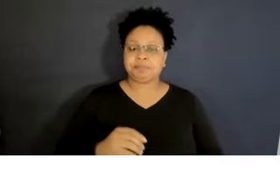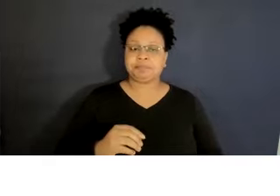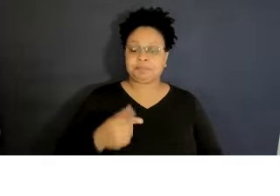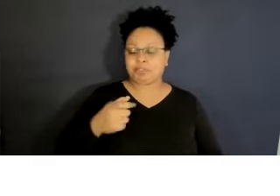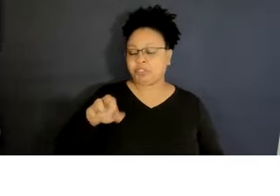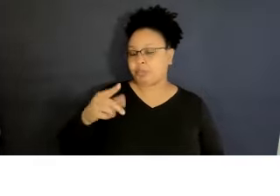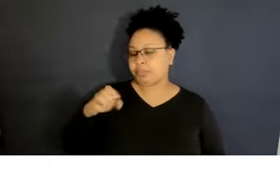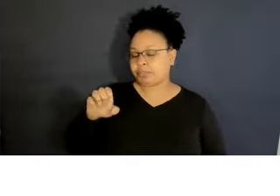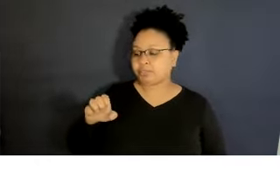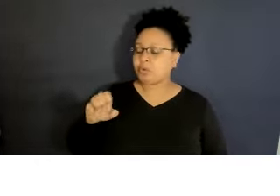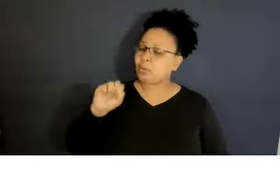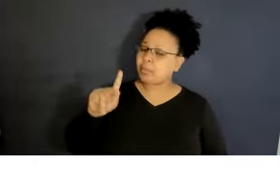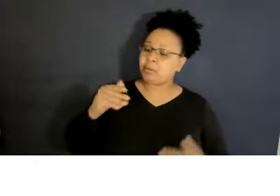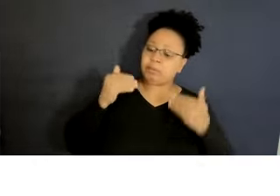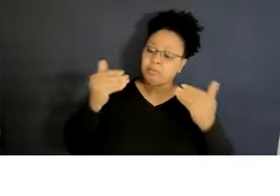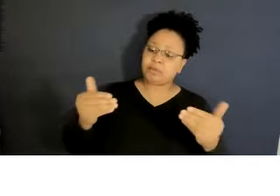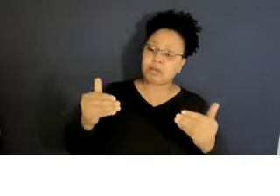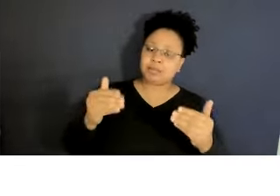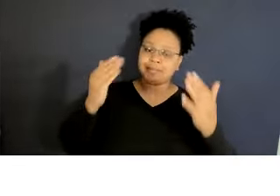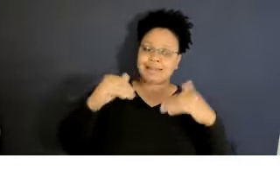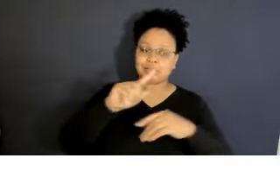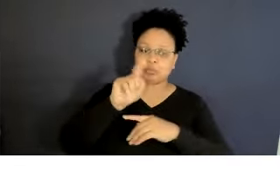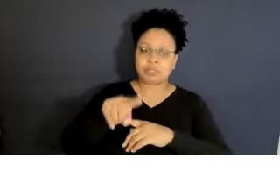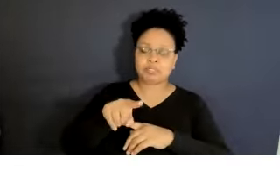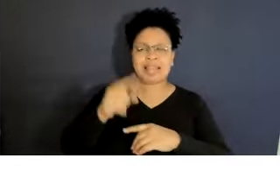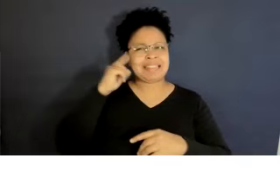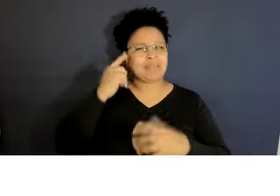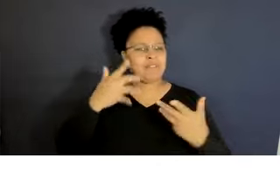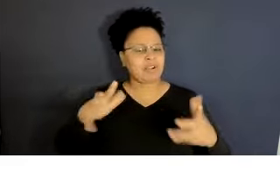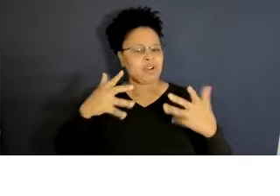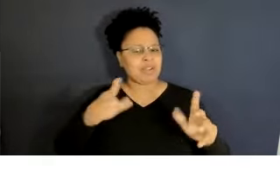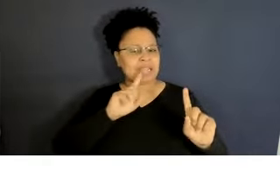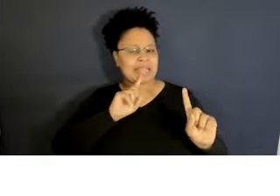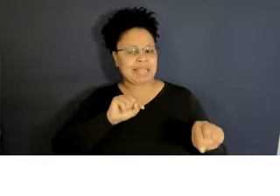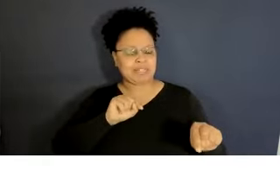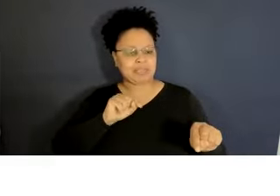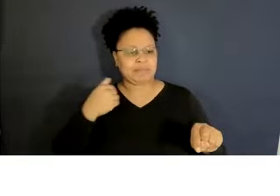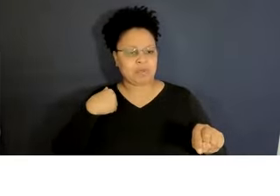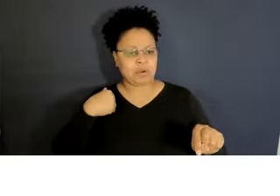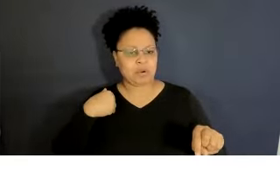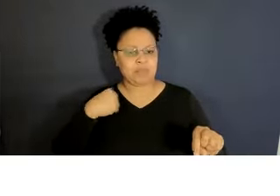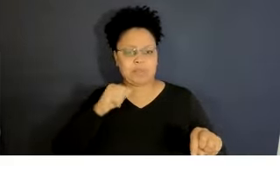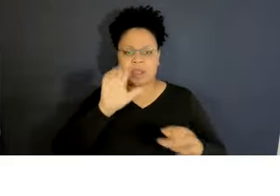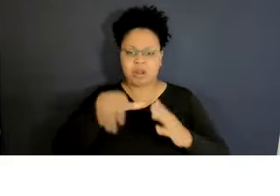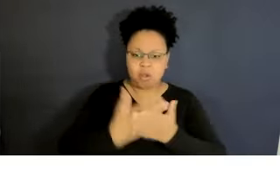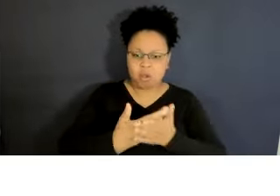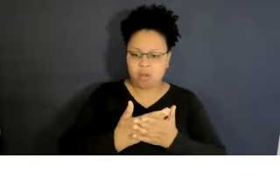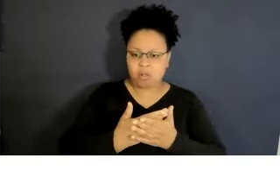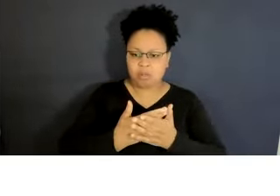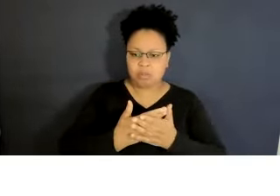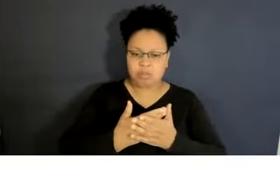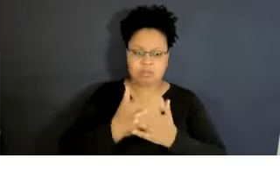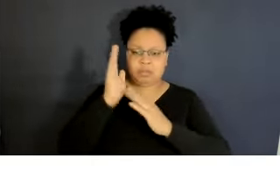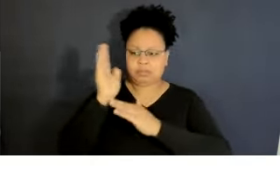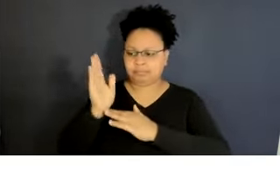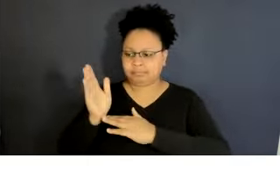Moving on to the next question. And we kind of answered this one earlier, but not everybody on the panel was here. So